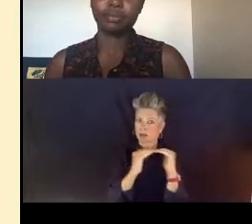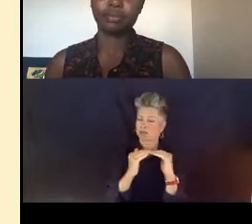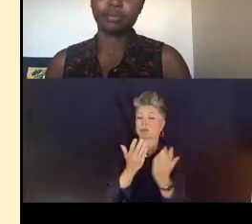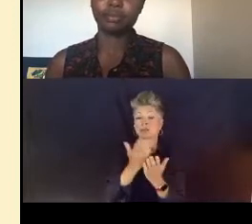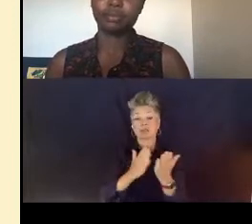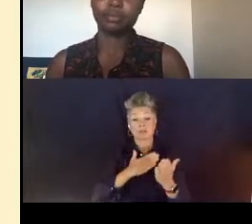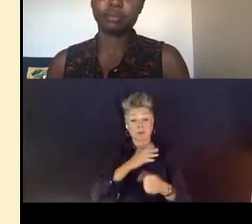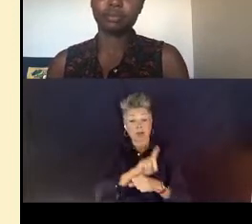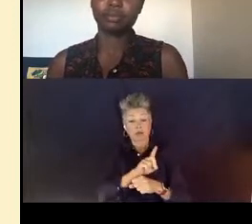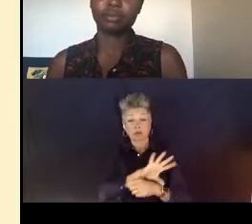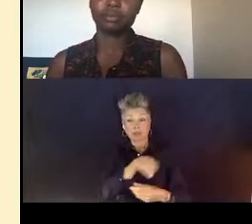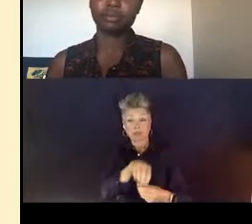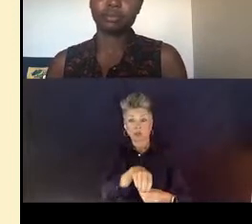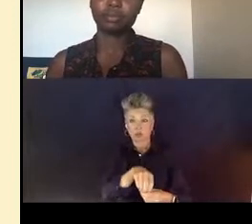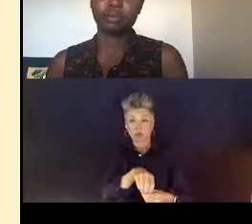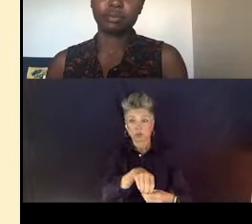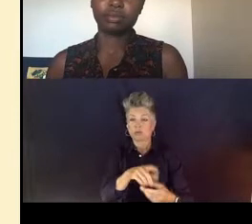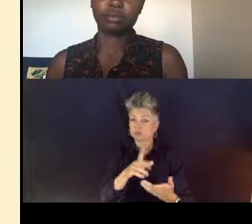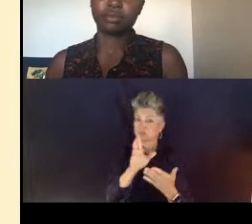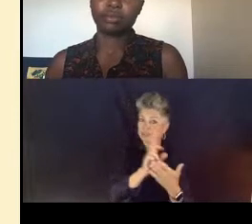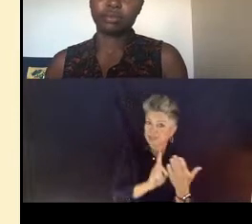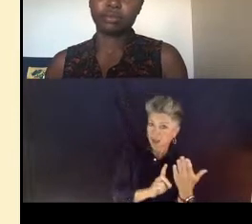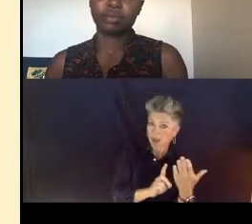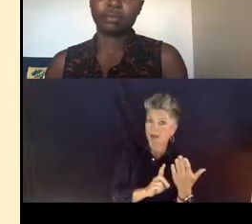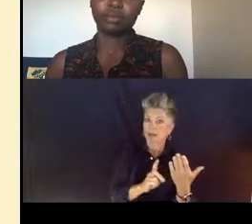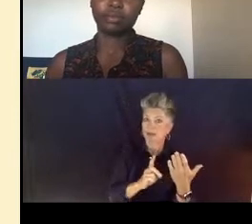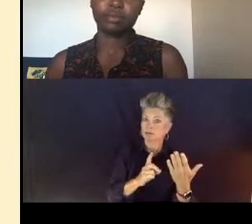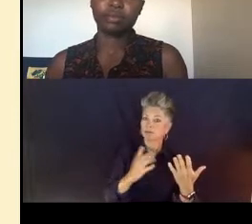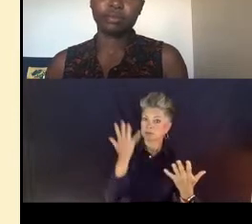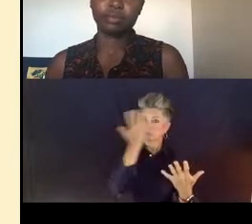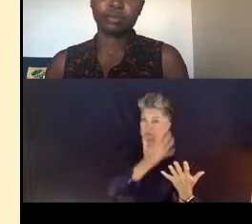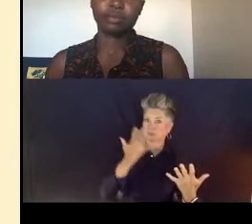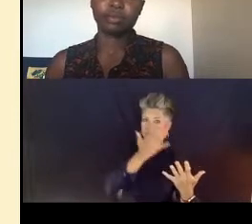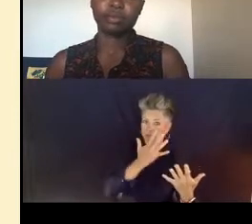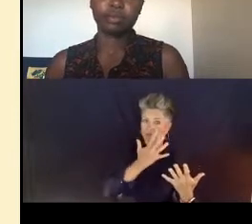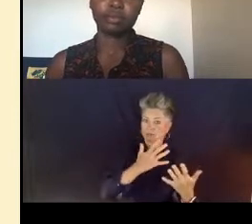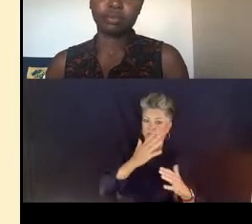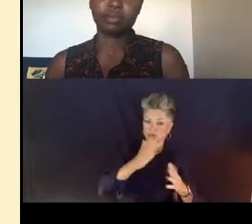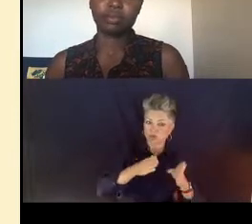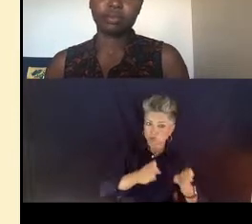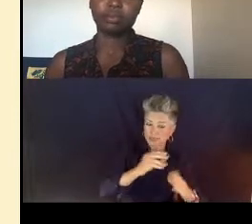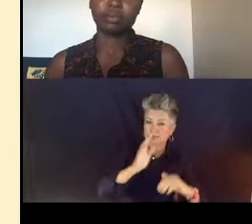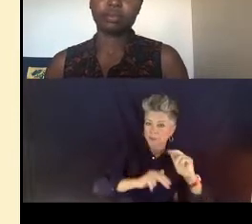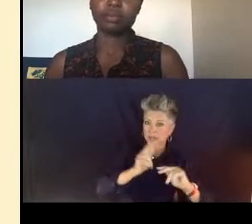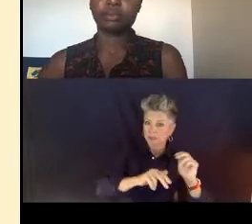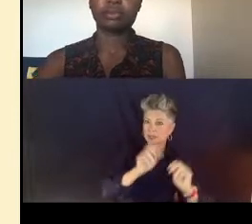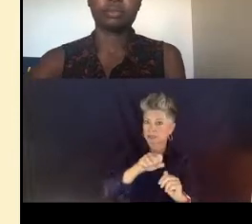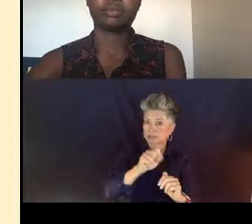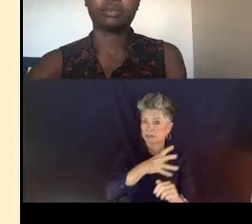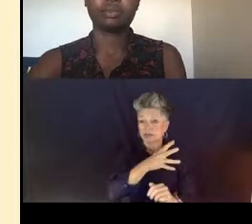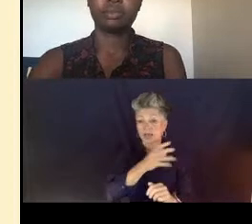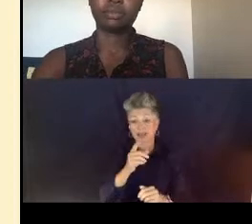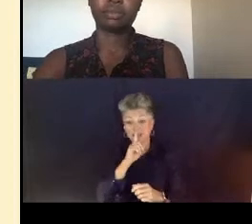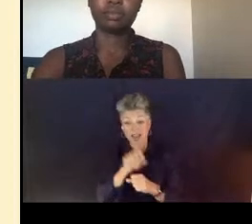include, but are not limited to, design, physical aesthetics of the street, from buildings to the actual streets,